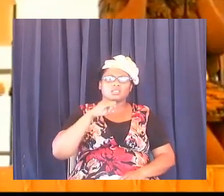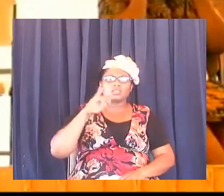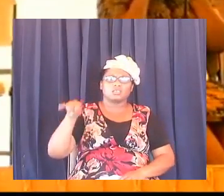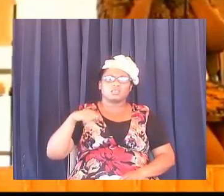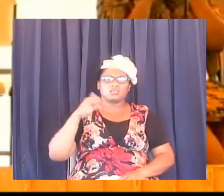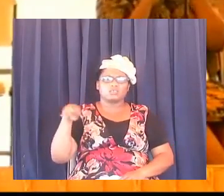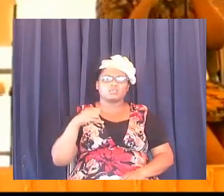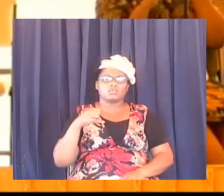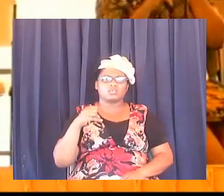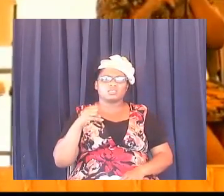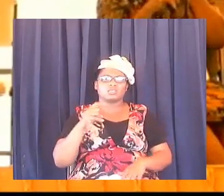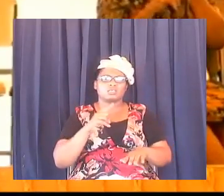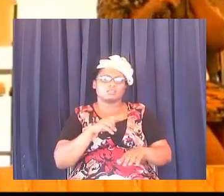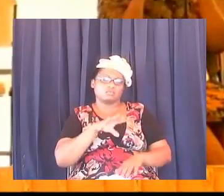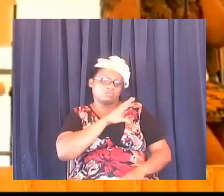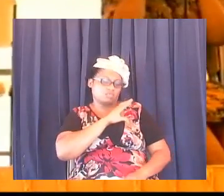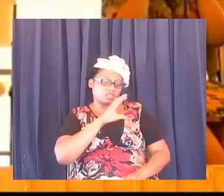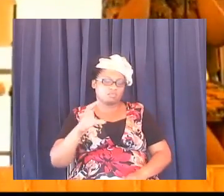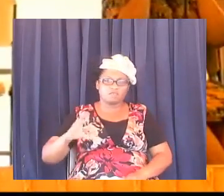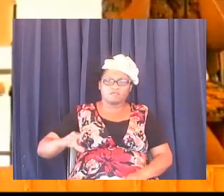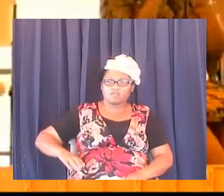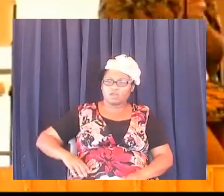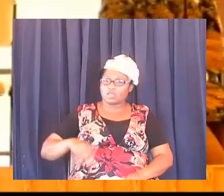a type of Christ who